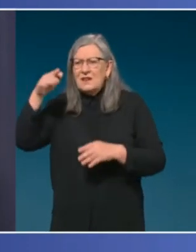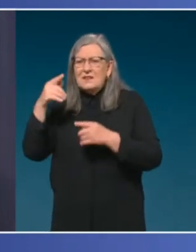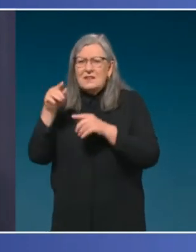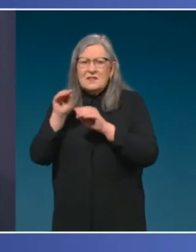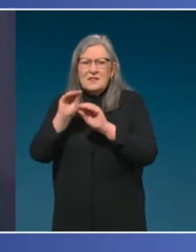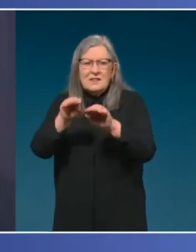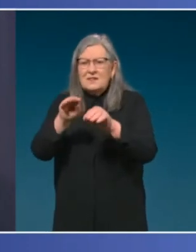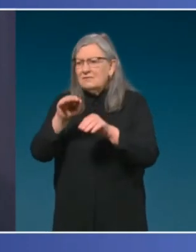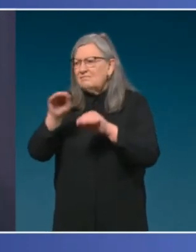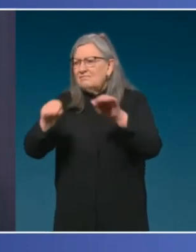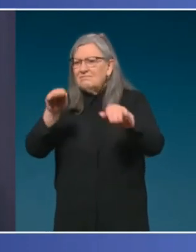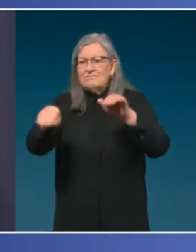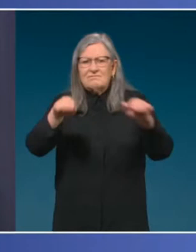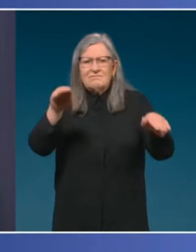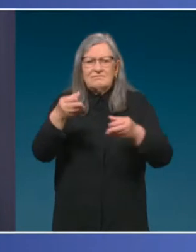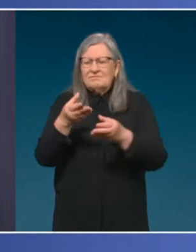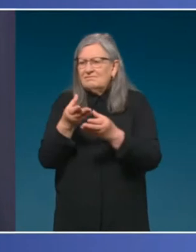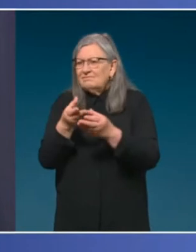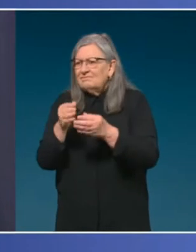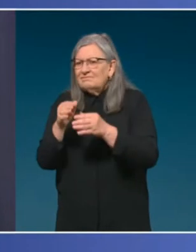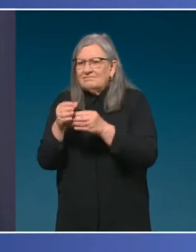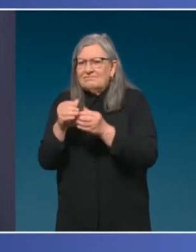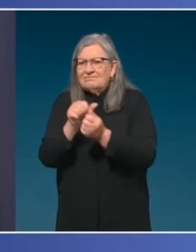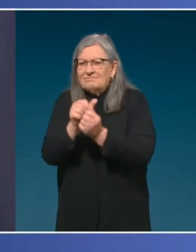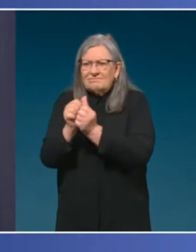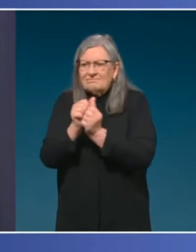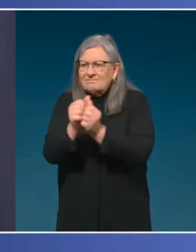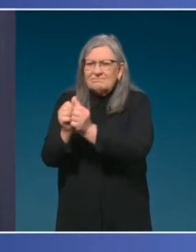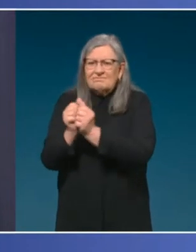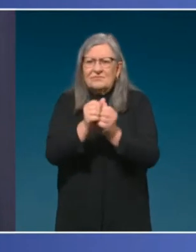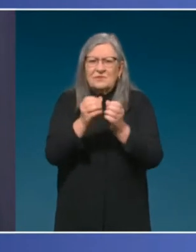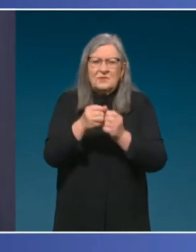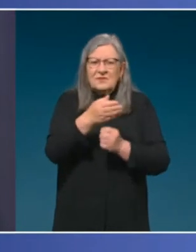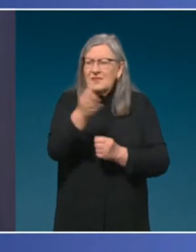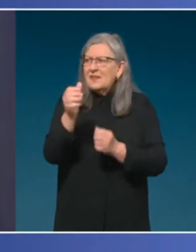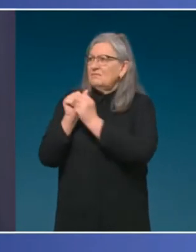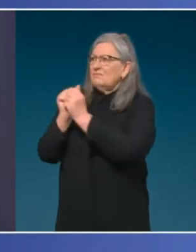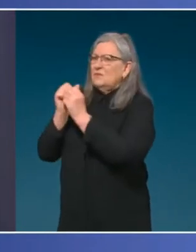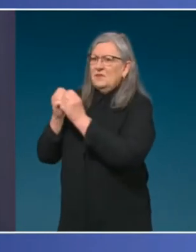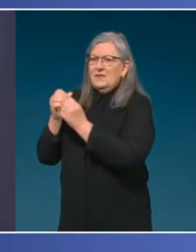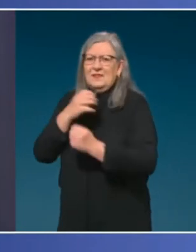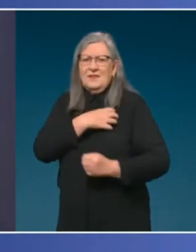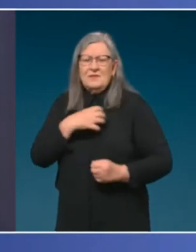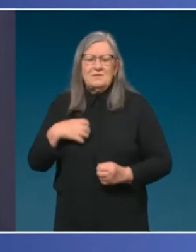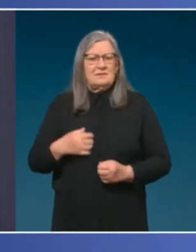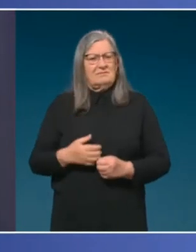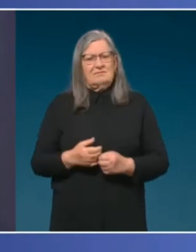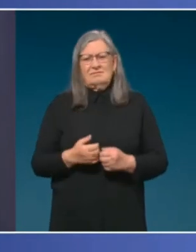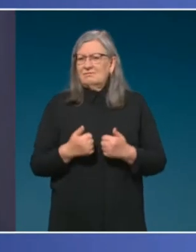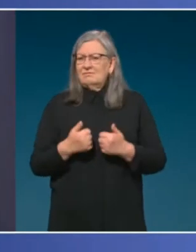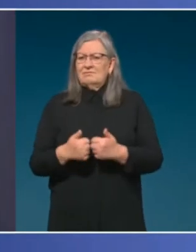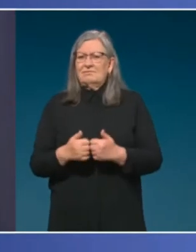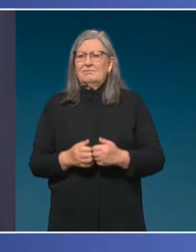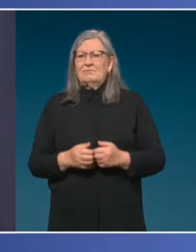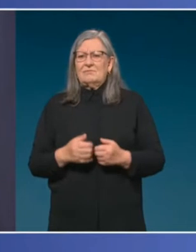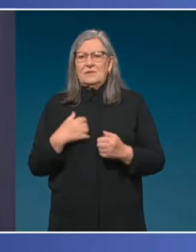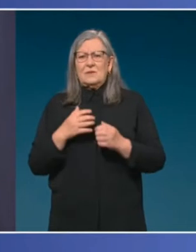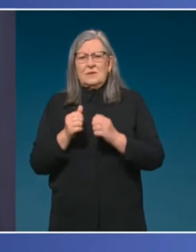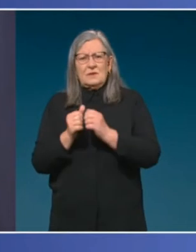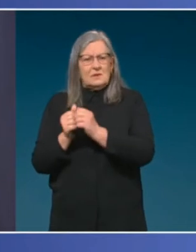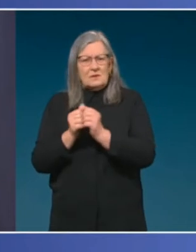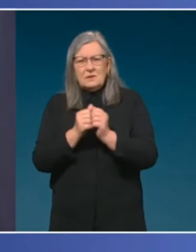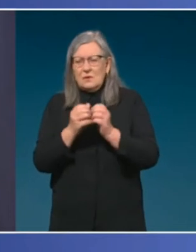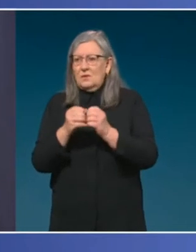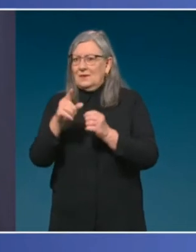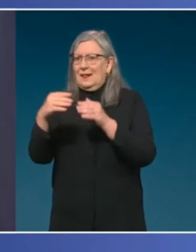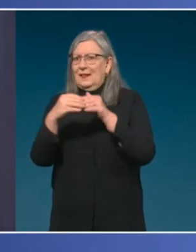territory governments. There's a partnership, an implementation partnership that was signed with all states and territories for co-leadership in this space. And so